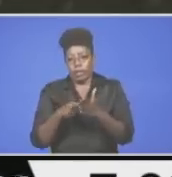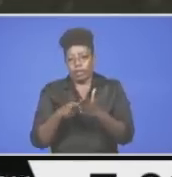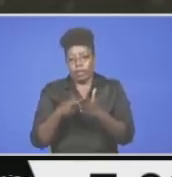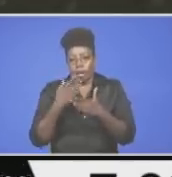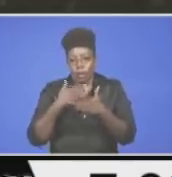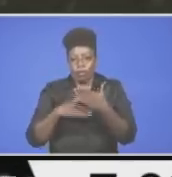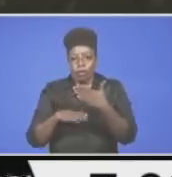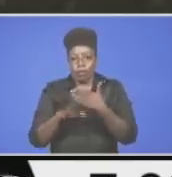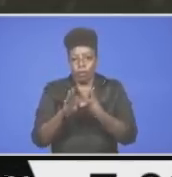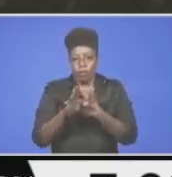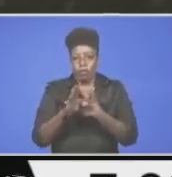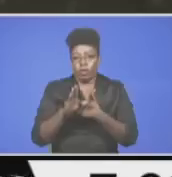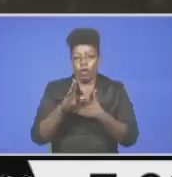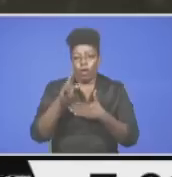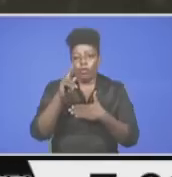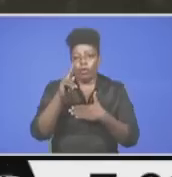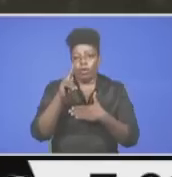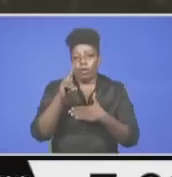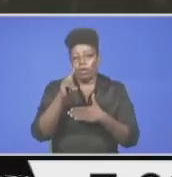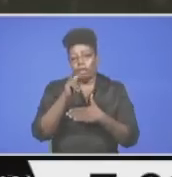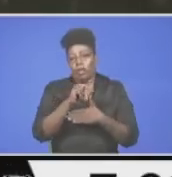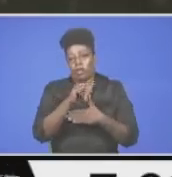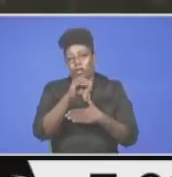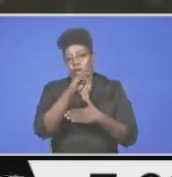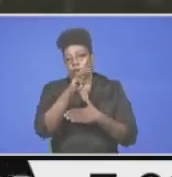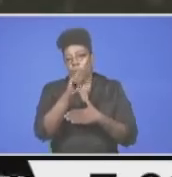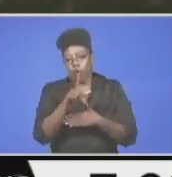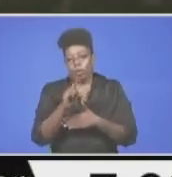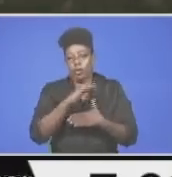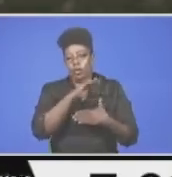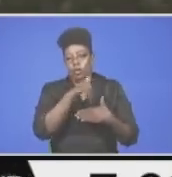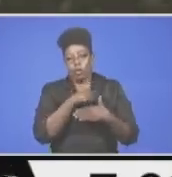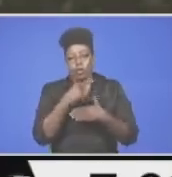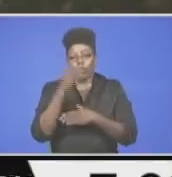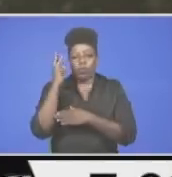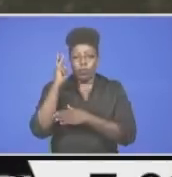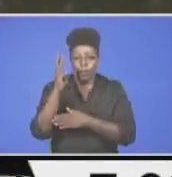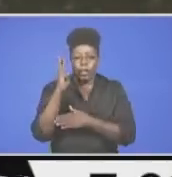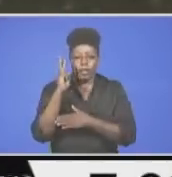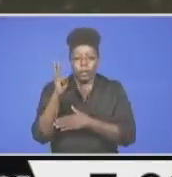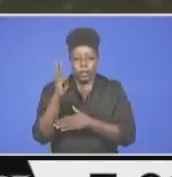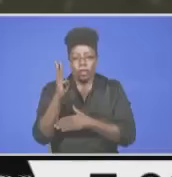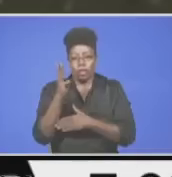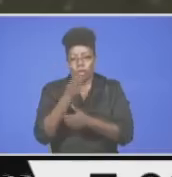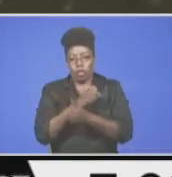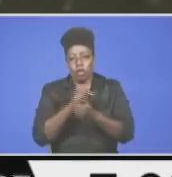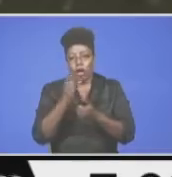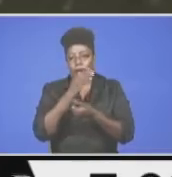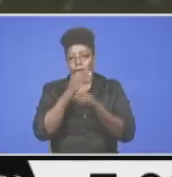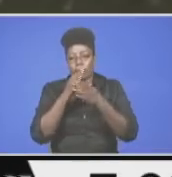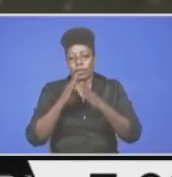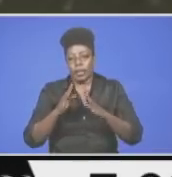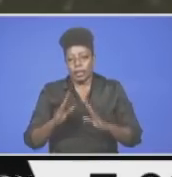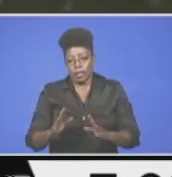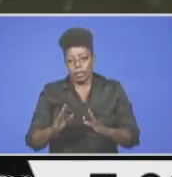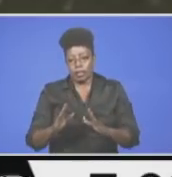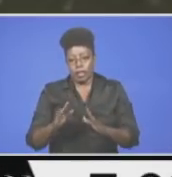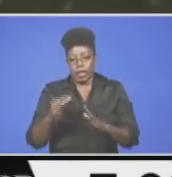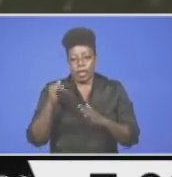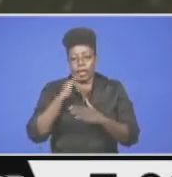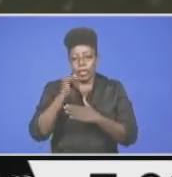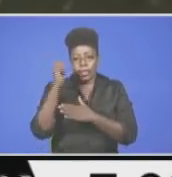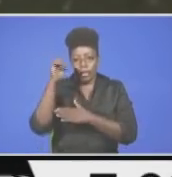birth of a noble soul whose witness to reconciliation and peace is an